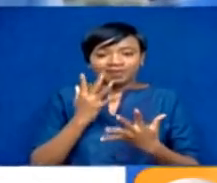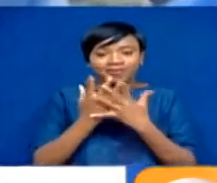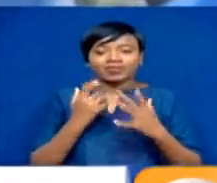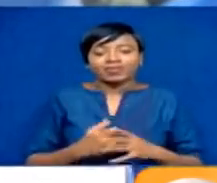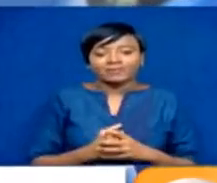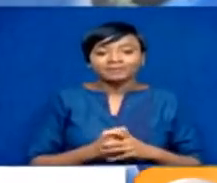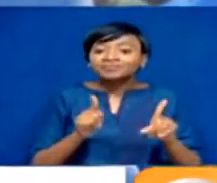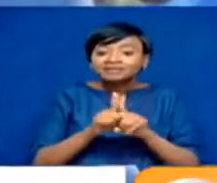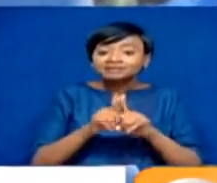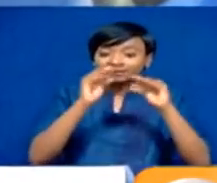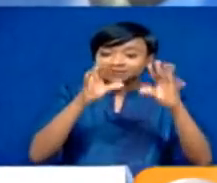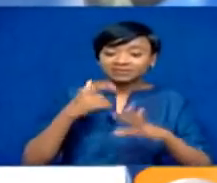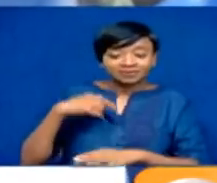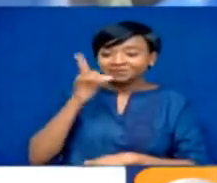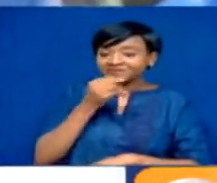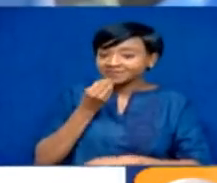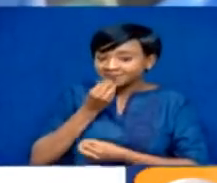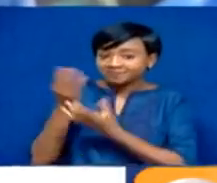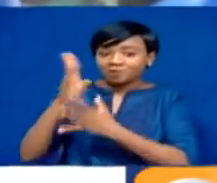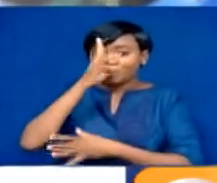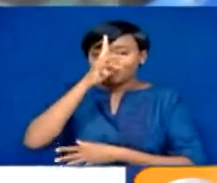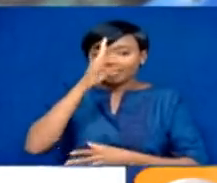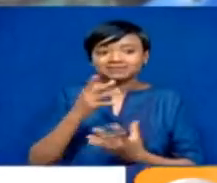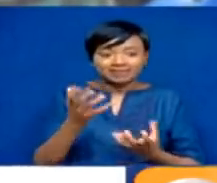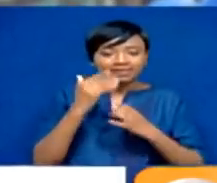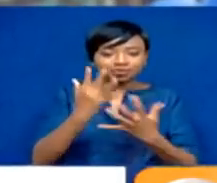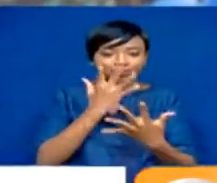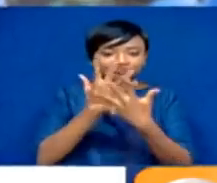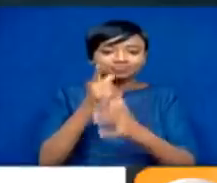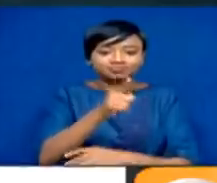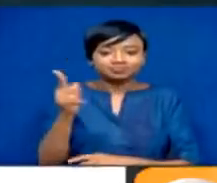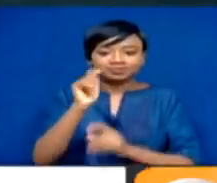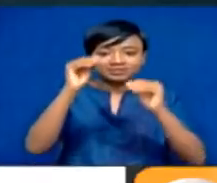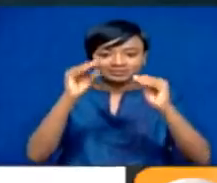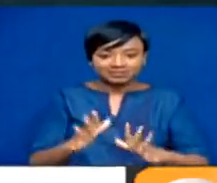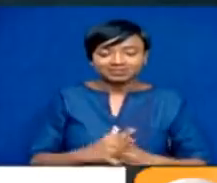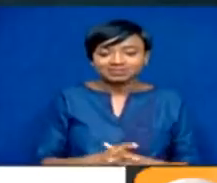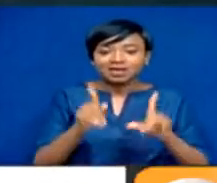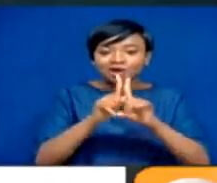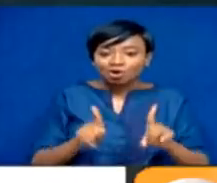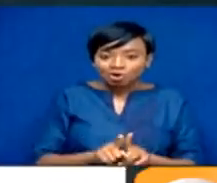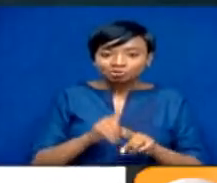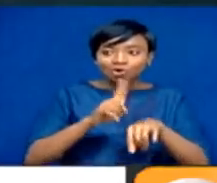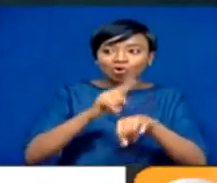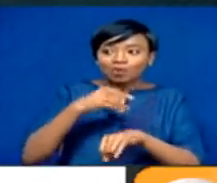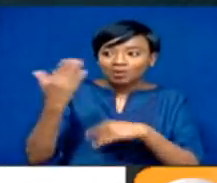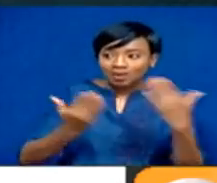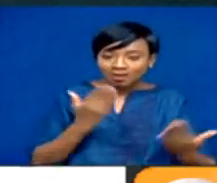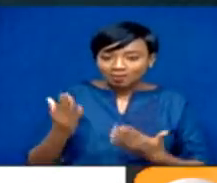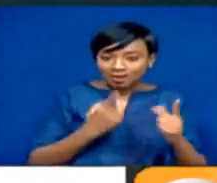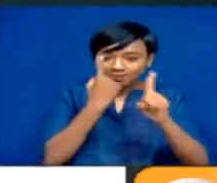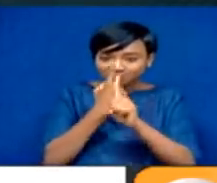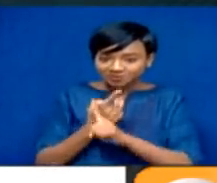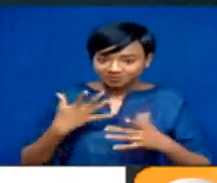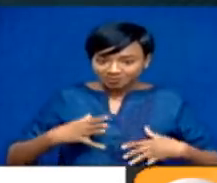examination process. They should actually handcuff such teachers immediately. While welcoming the arrest of the masterminds